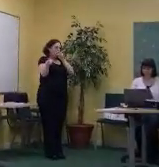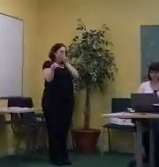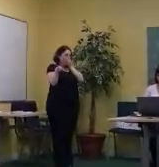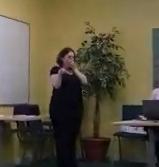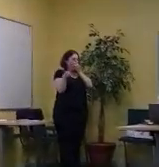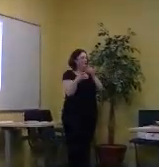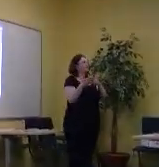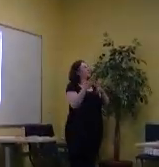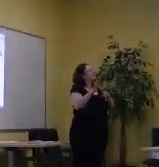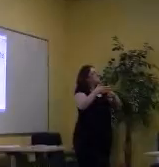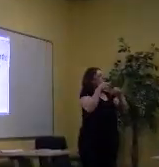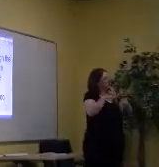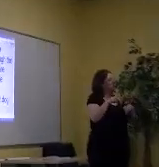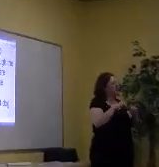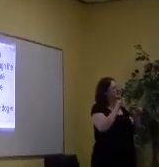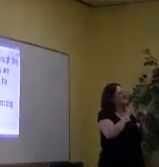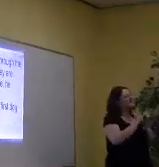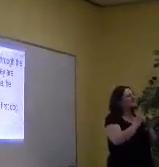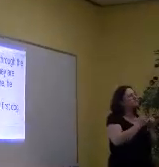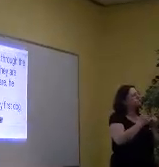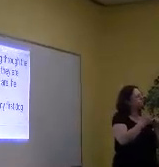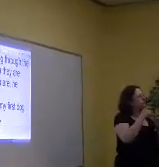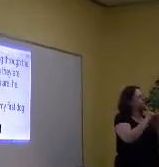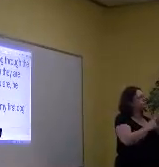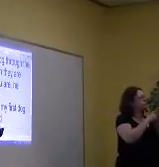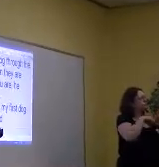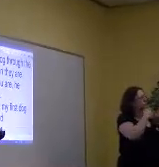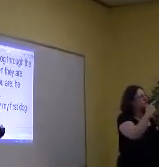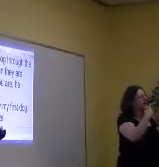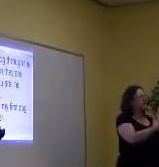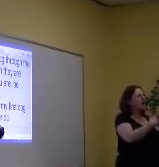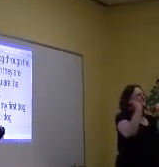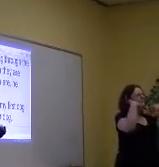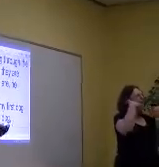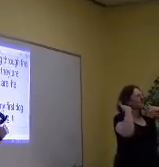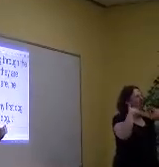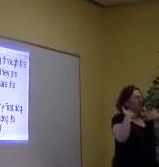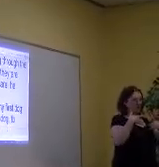And those of you who have been gifted with spaniels know that they're complete numbers.